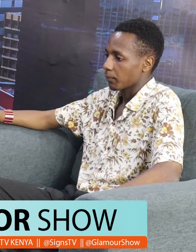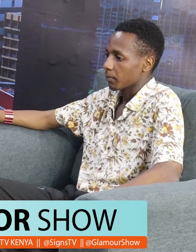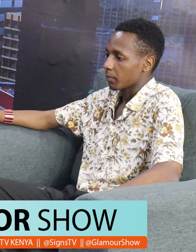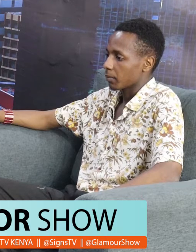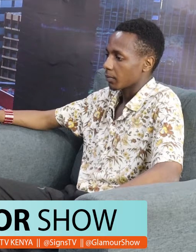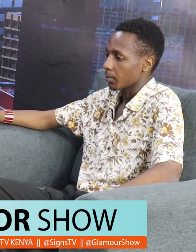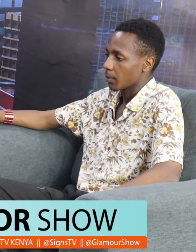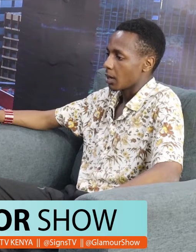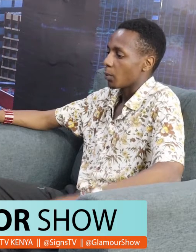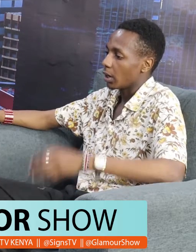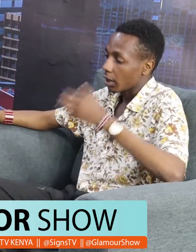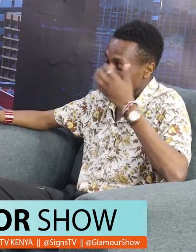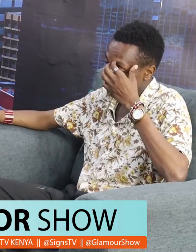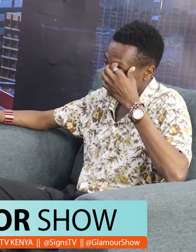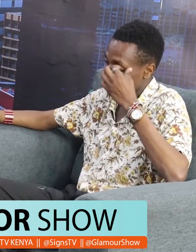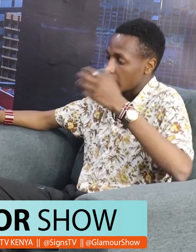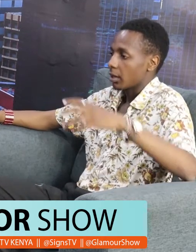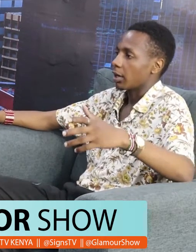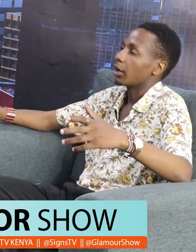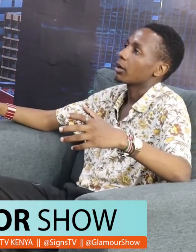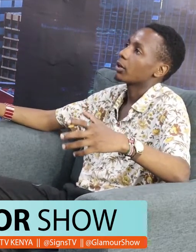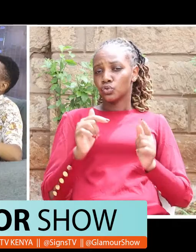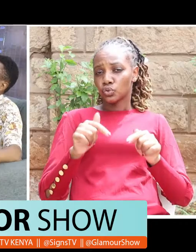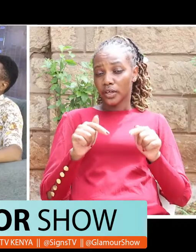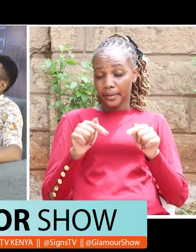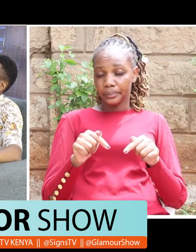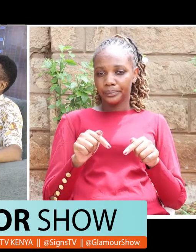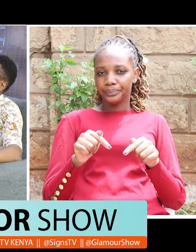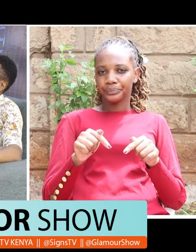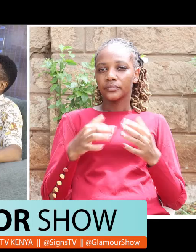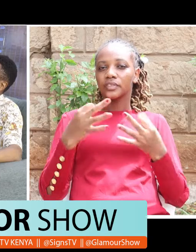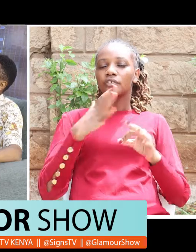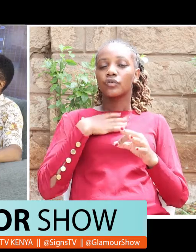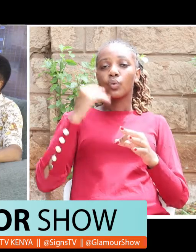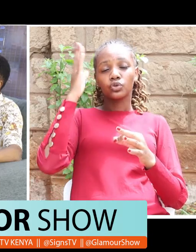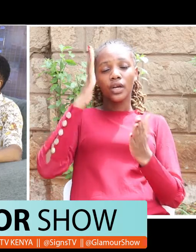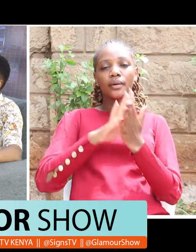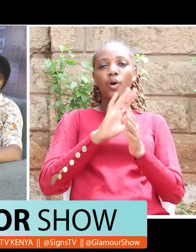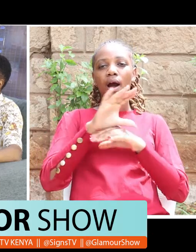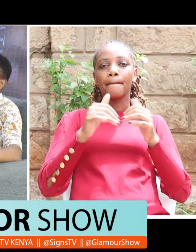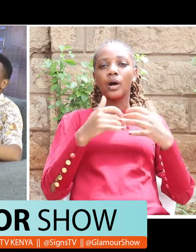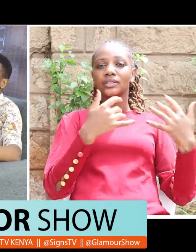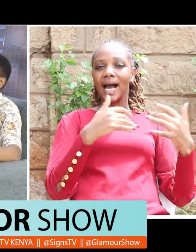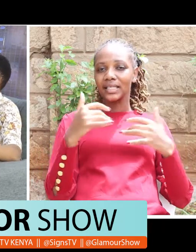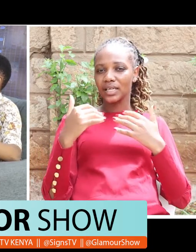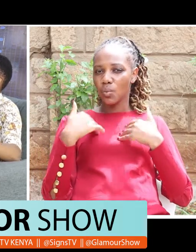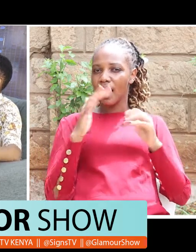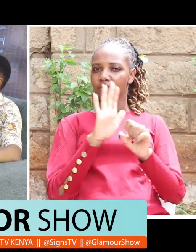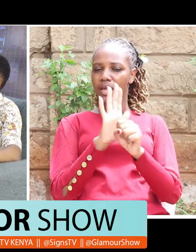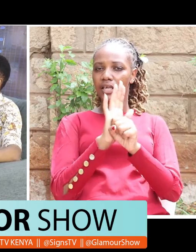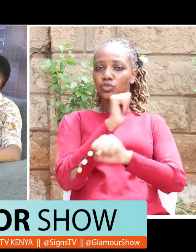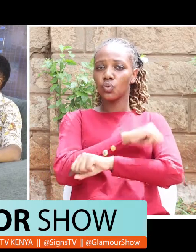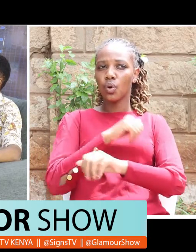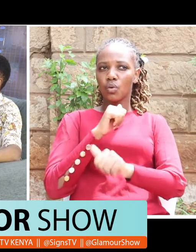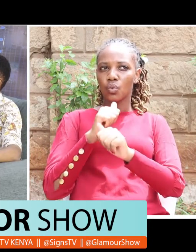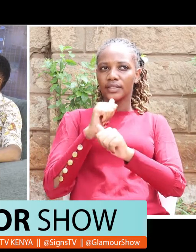learn it? Well, nowadays, if you want to learn more about theatre, there are schools, a lot of schools